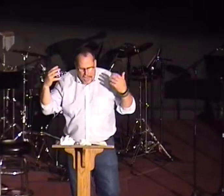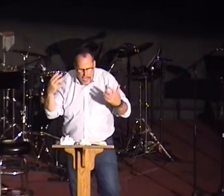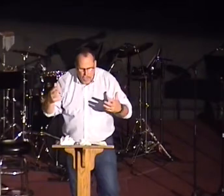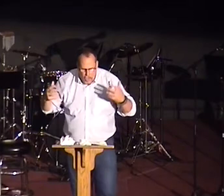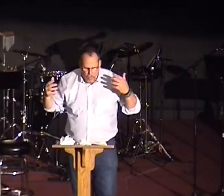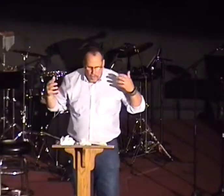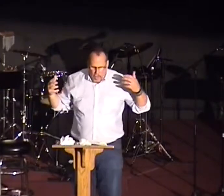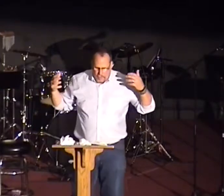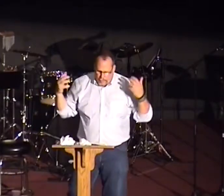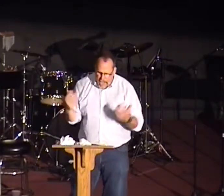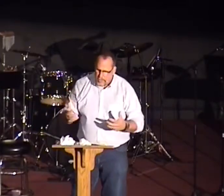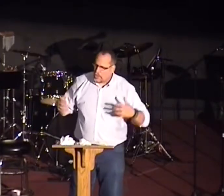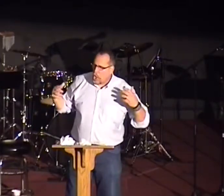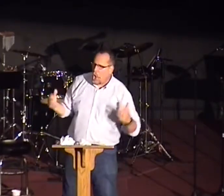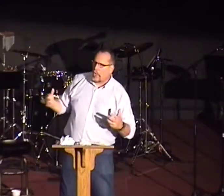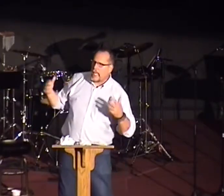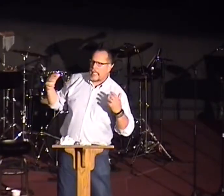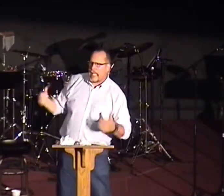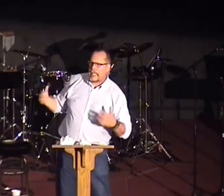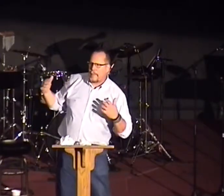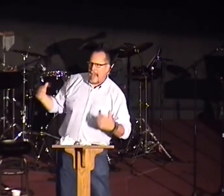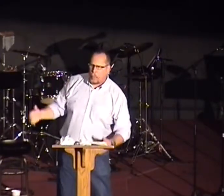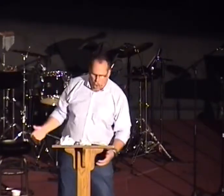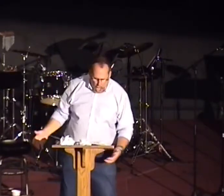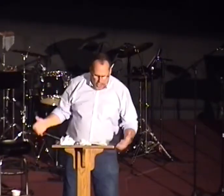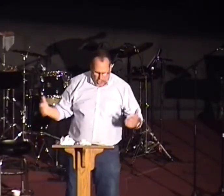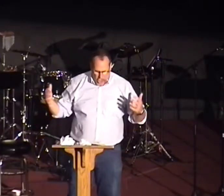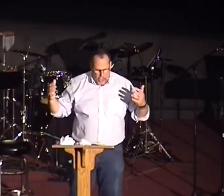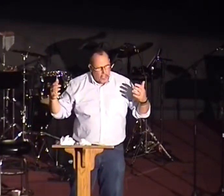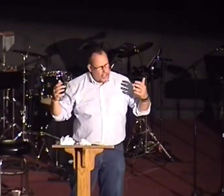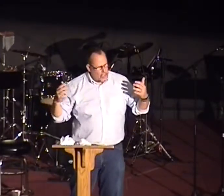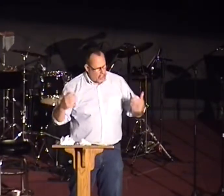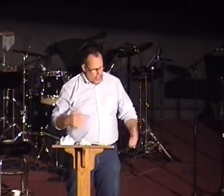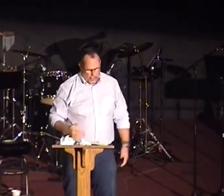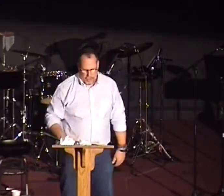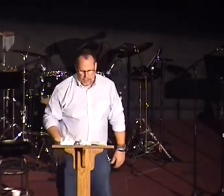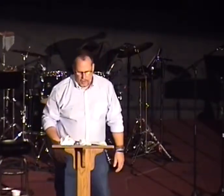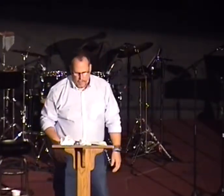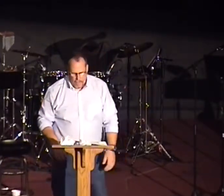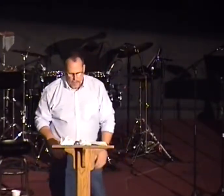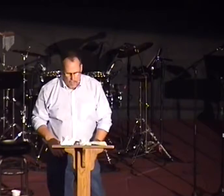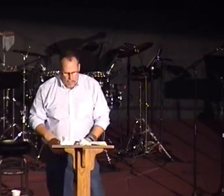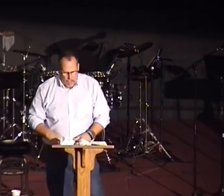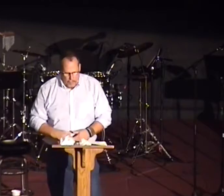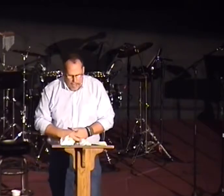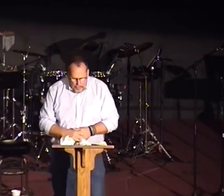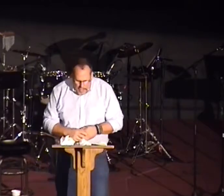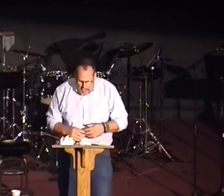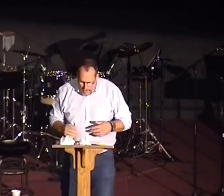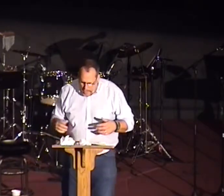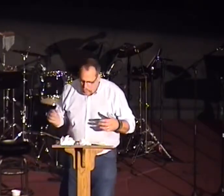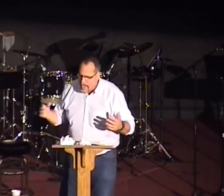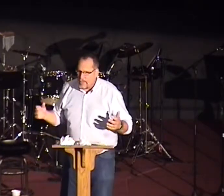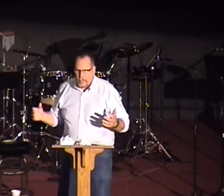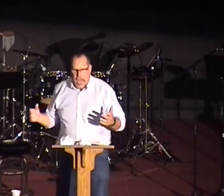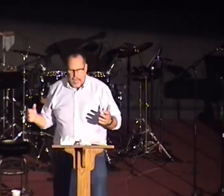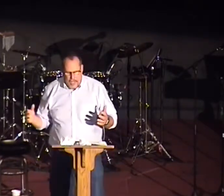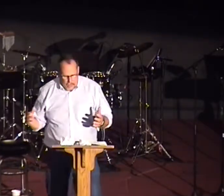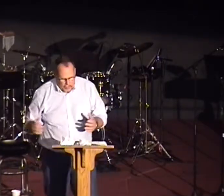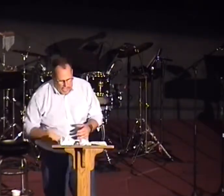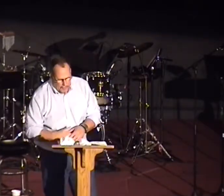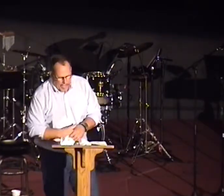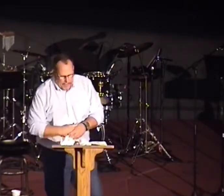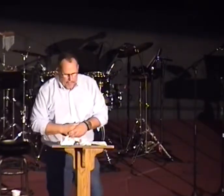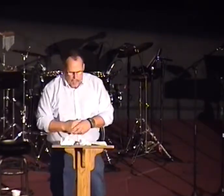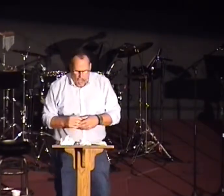whole brand new, fresh, totally cleansed by water, earth. Populated by a righteous man and